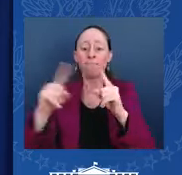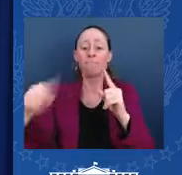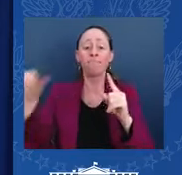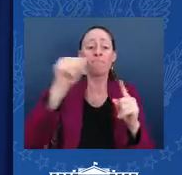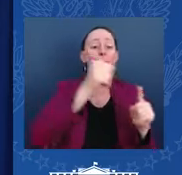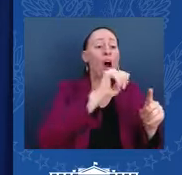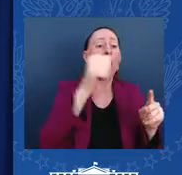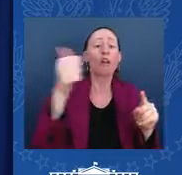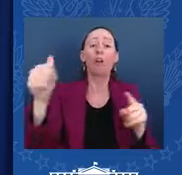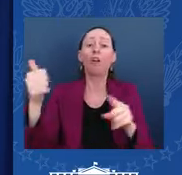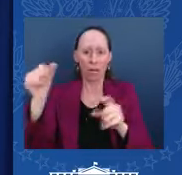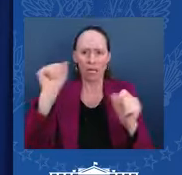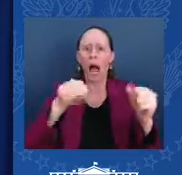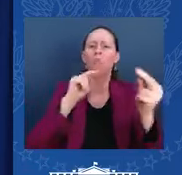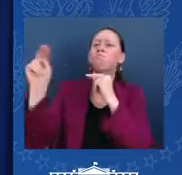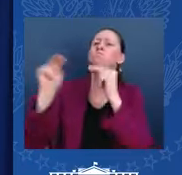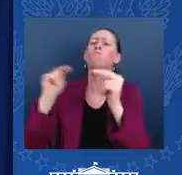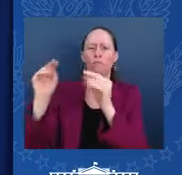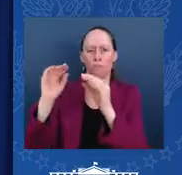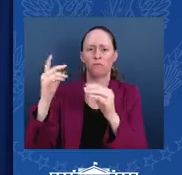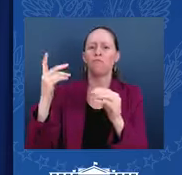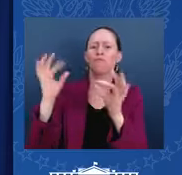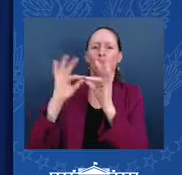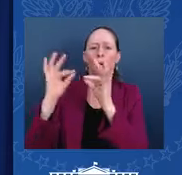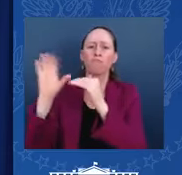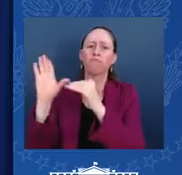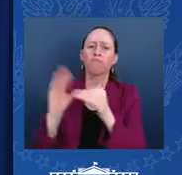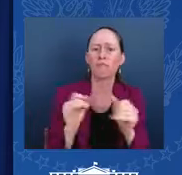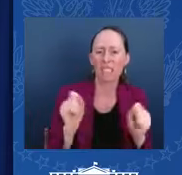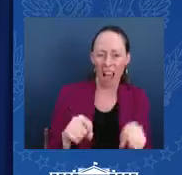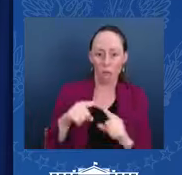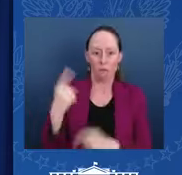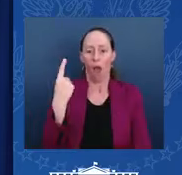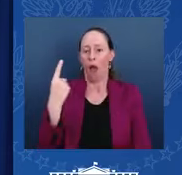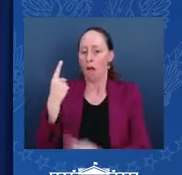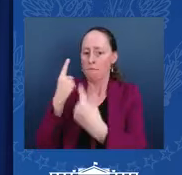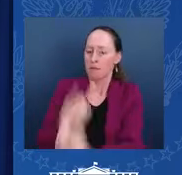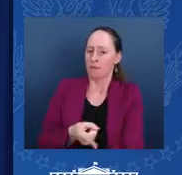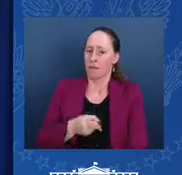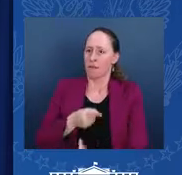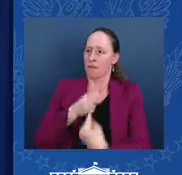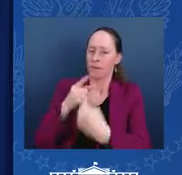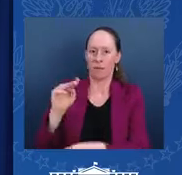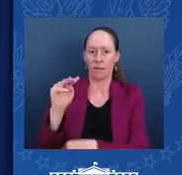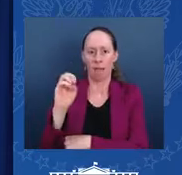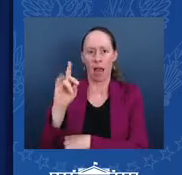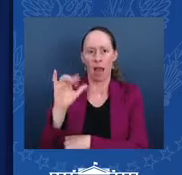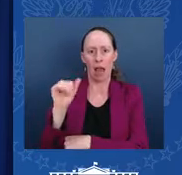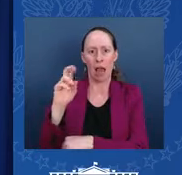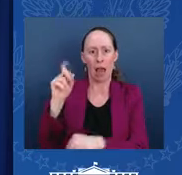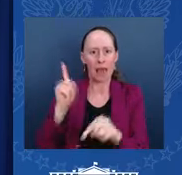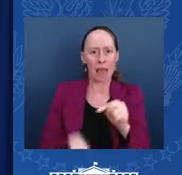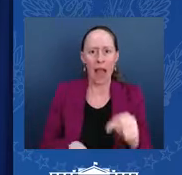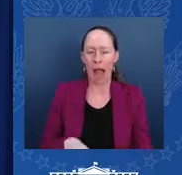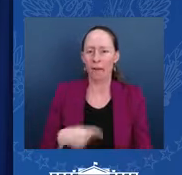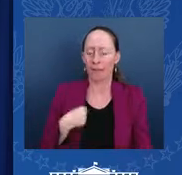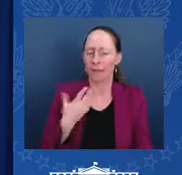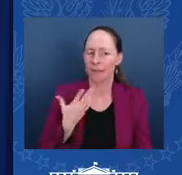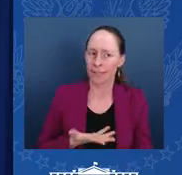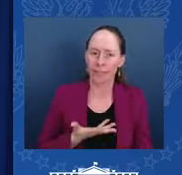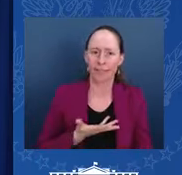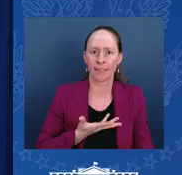negotiating prescription drug prices with them. They weren't allowed to do that. For years, advocates, like many of you here today,